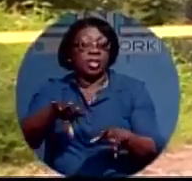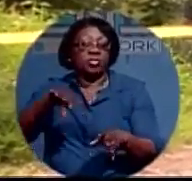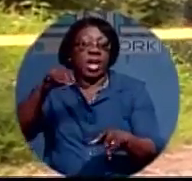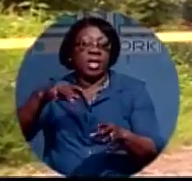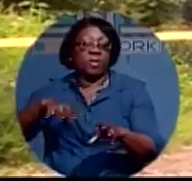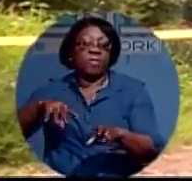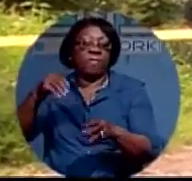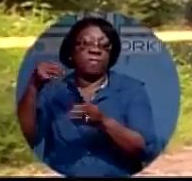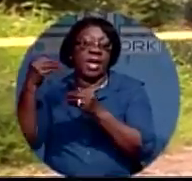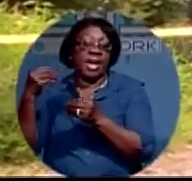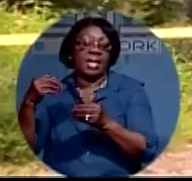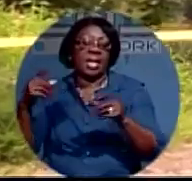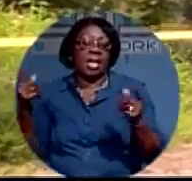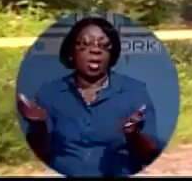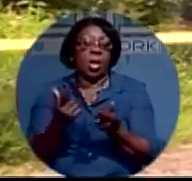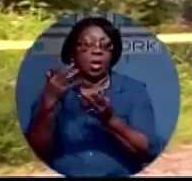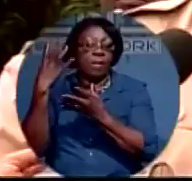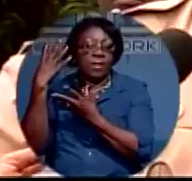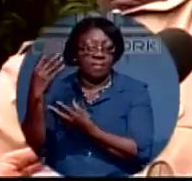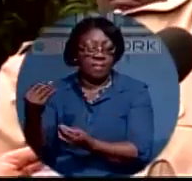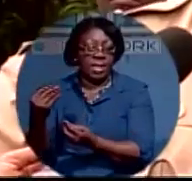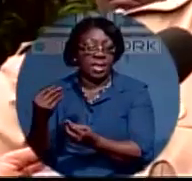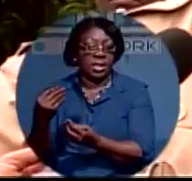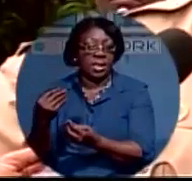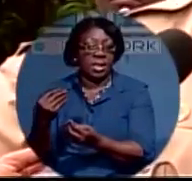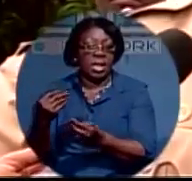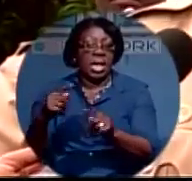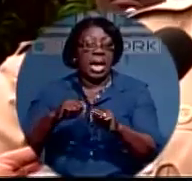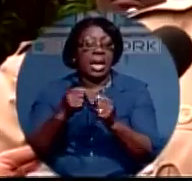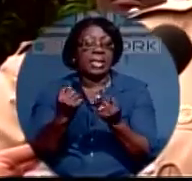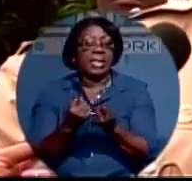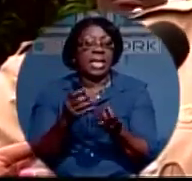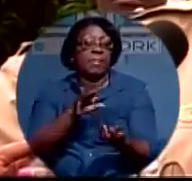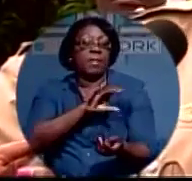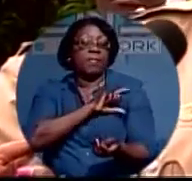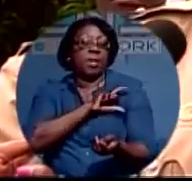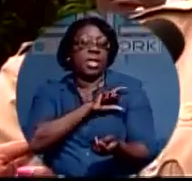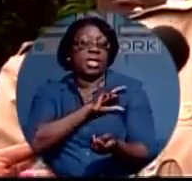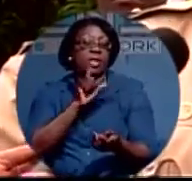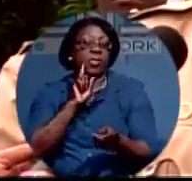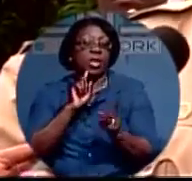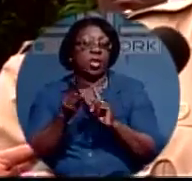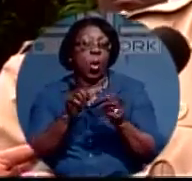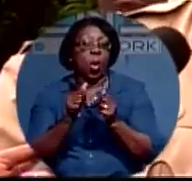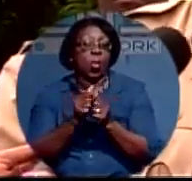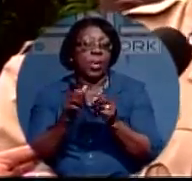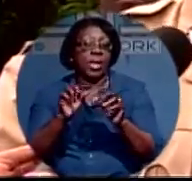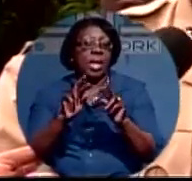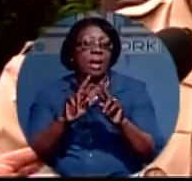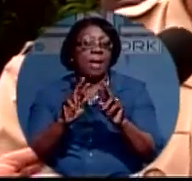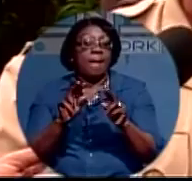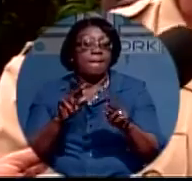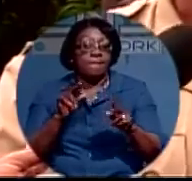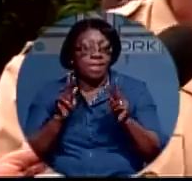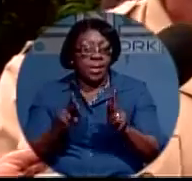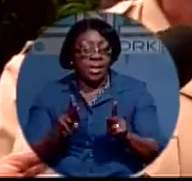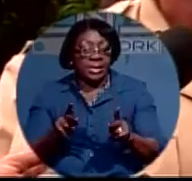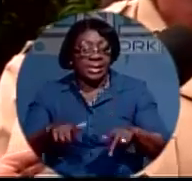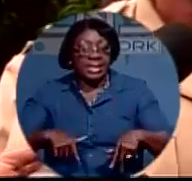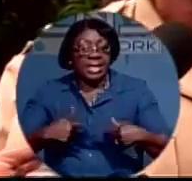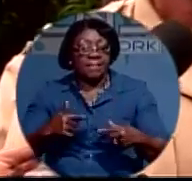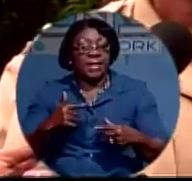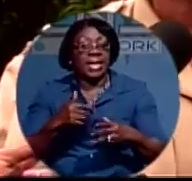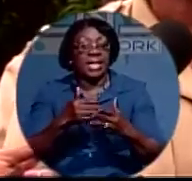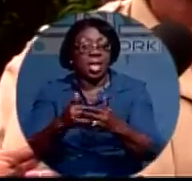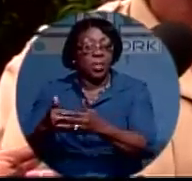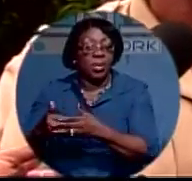much information as possible. Our team of officers will speak with residents within this community to find out if they heard anything, and if they have heard